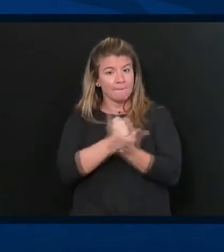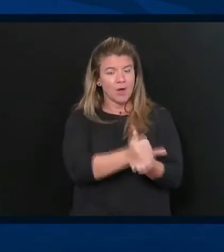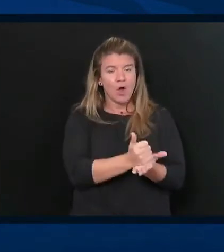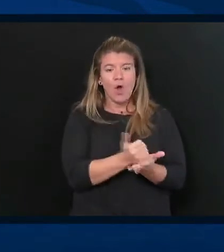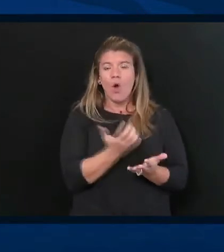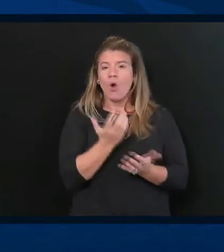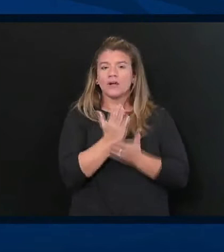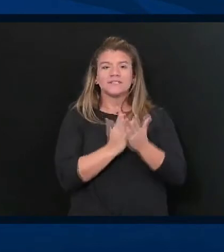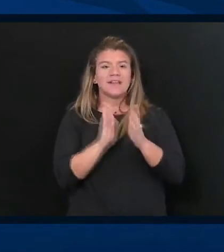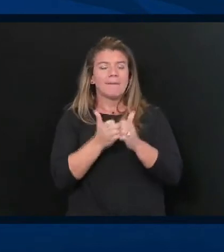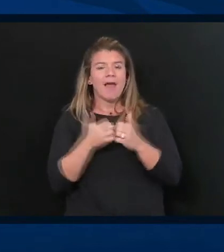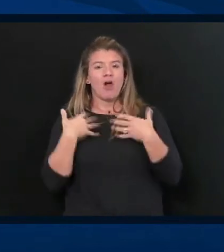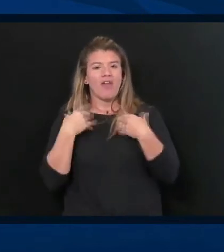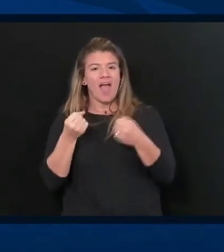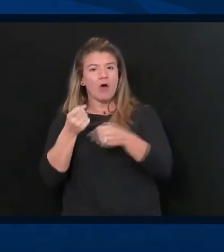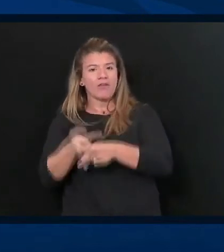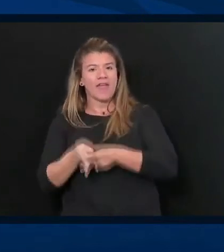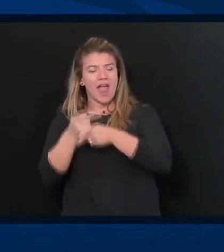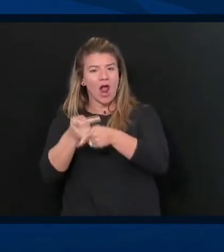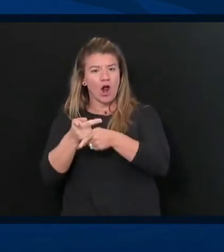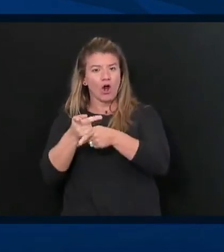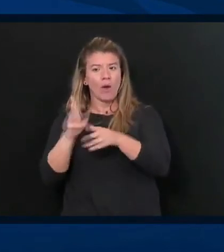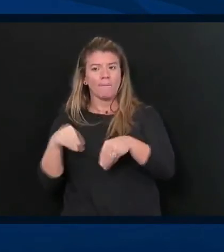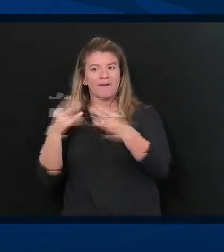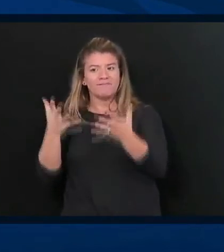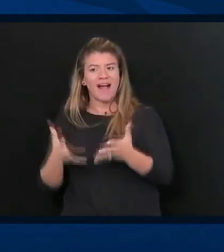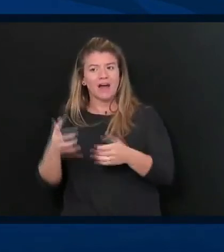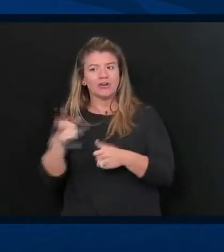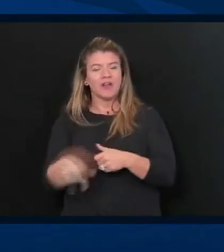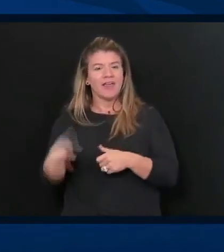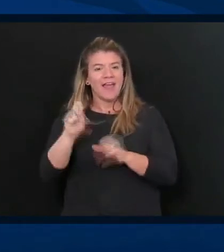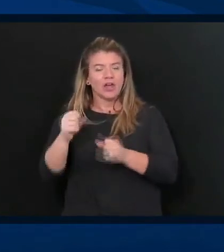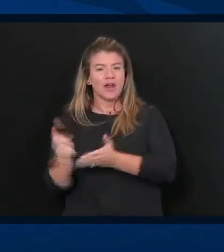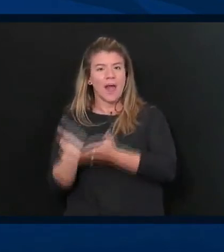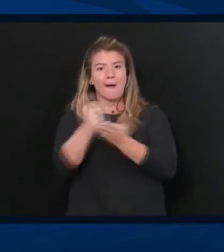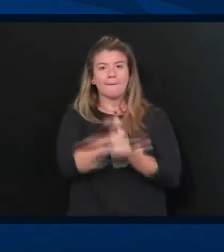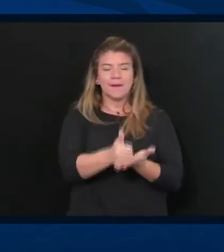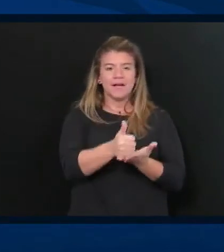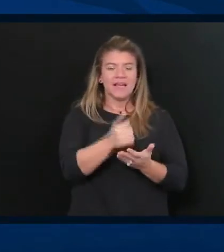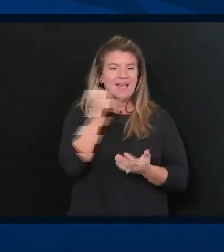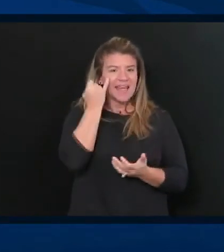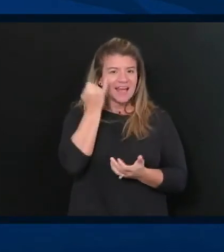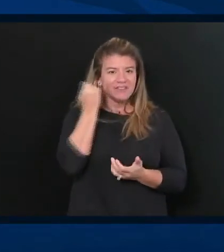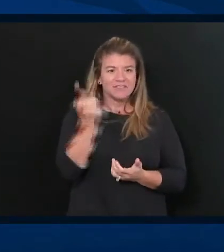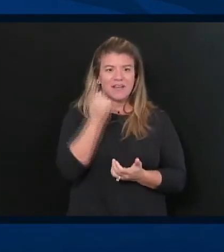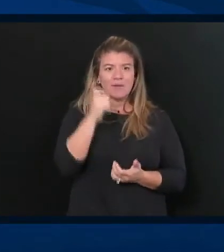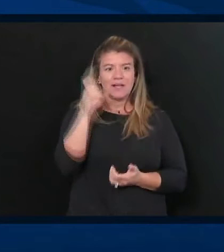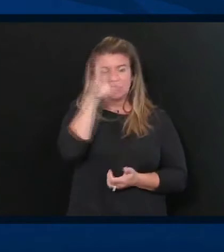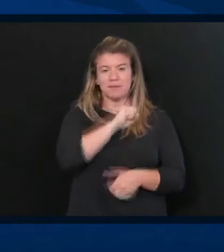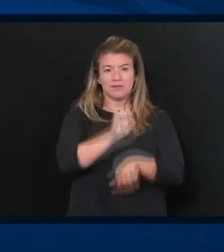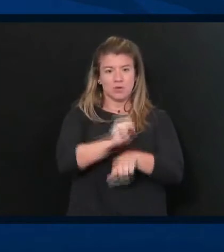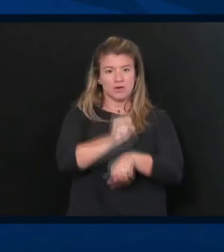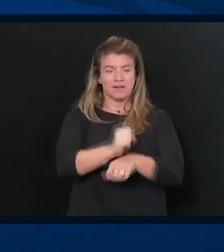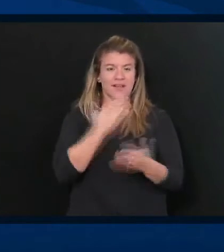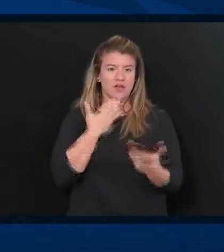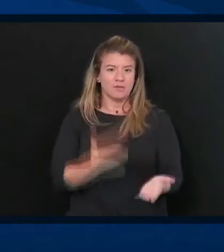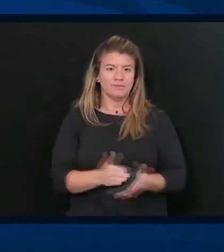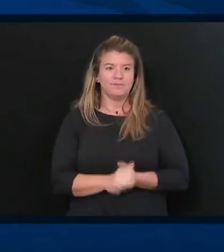some way that they could pay the healthcare providers who would test positive and have to miss work? Thank you.